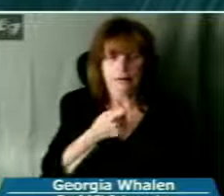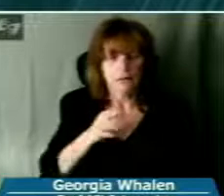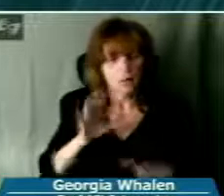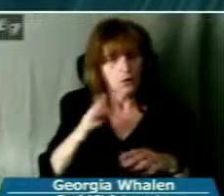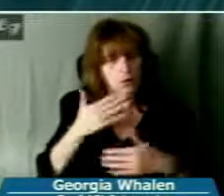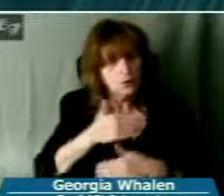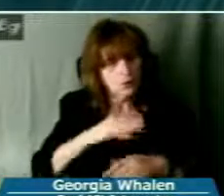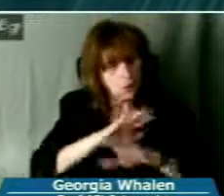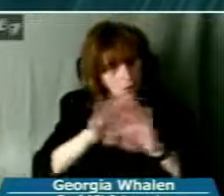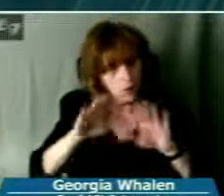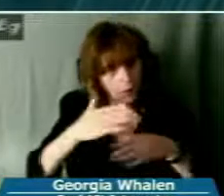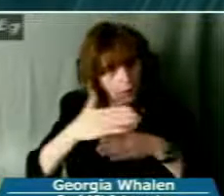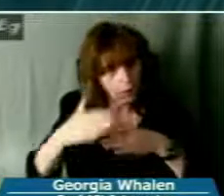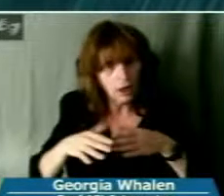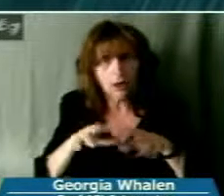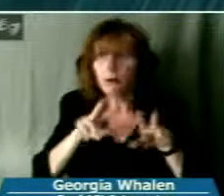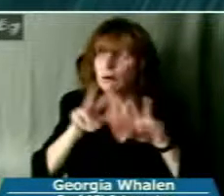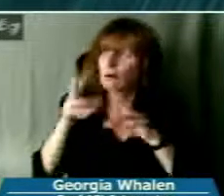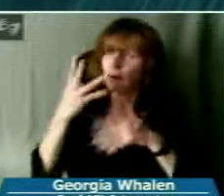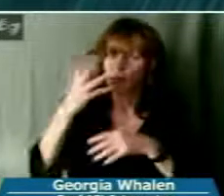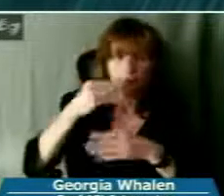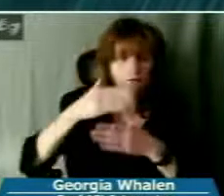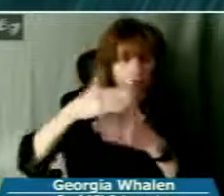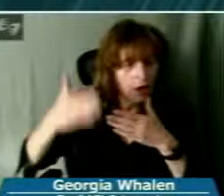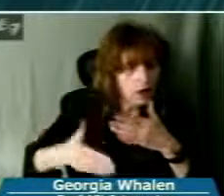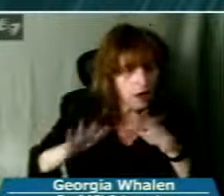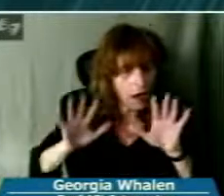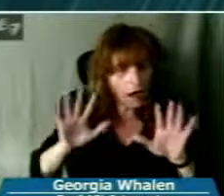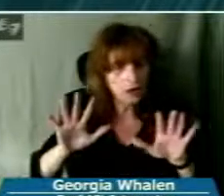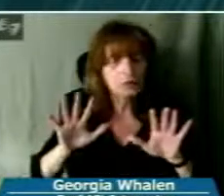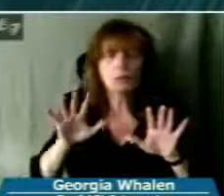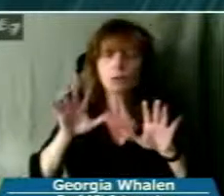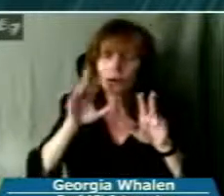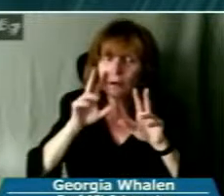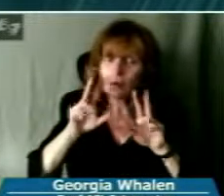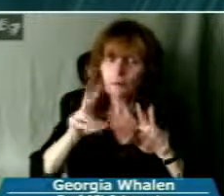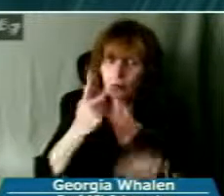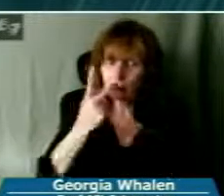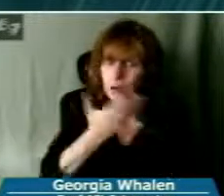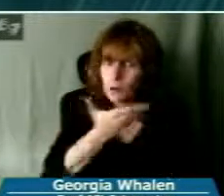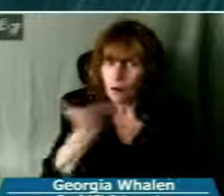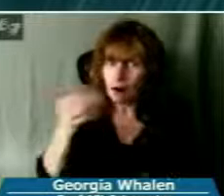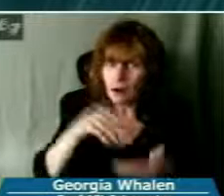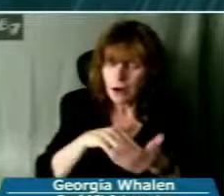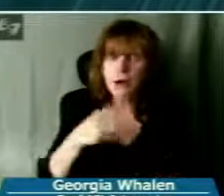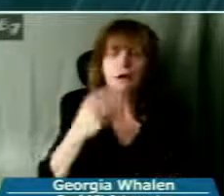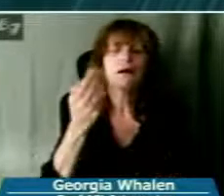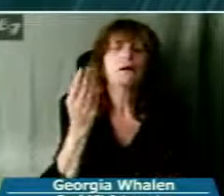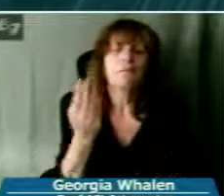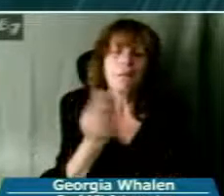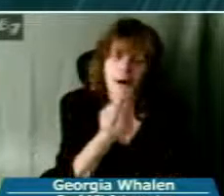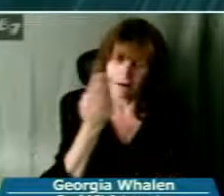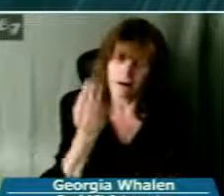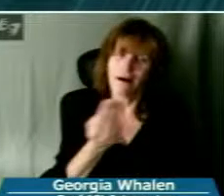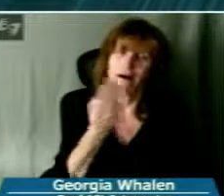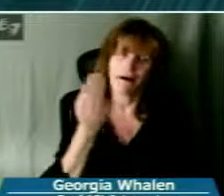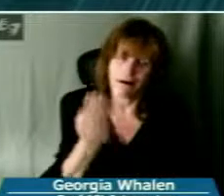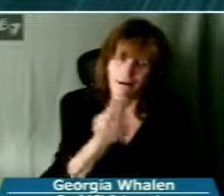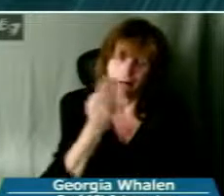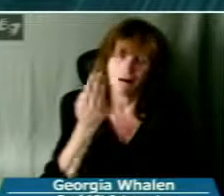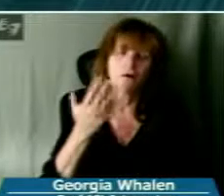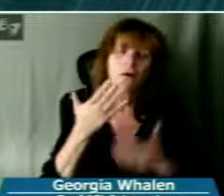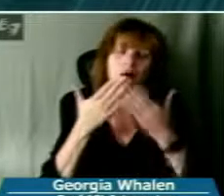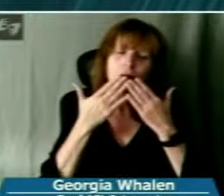a fantastic weekend. And we look forward to talking to you on Monday at our next media update. Thank you all for participating.